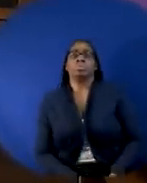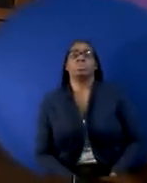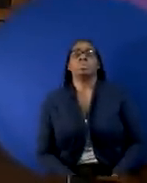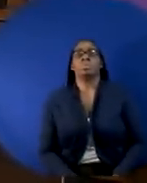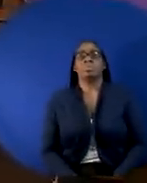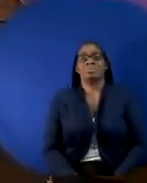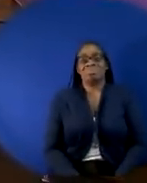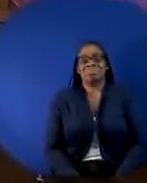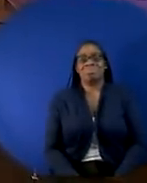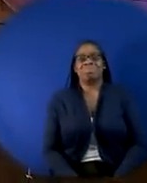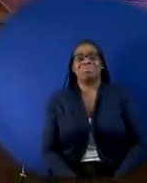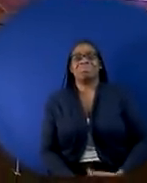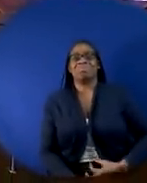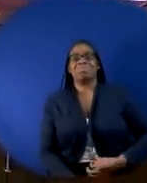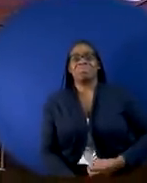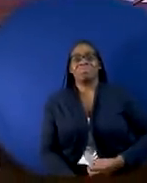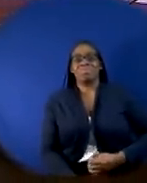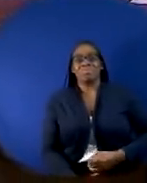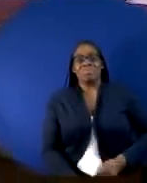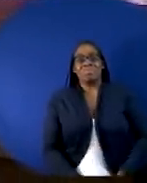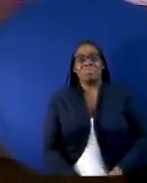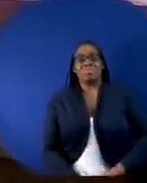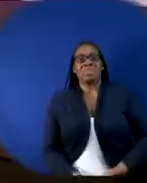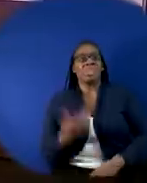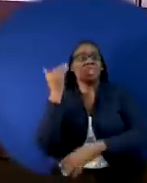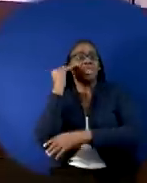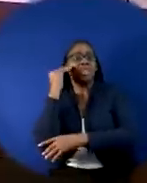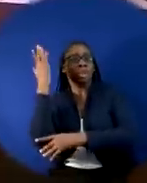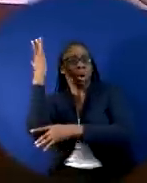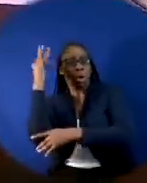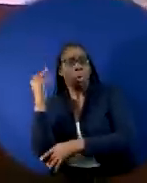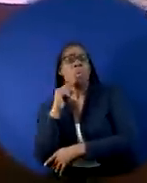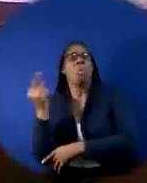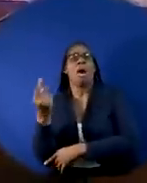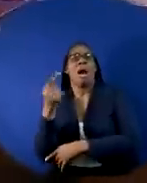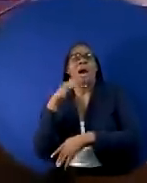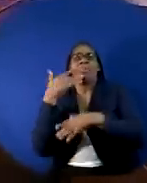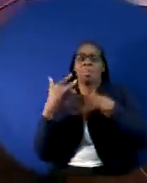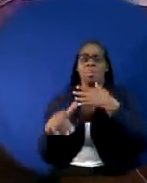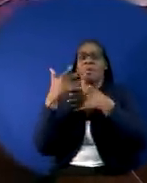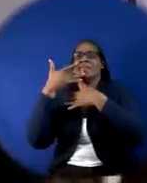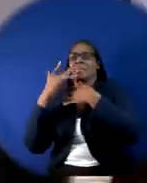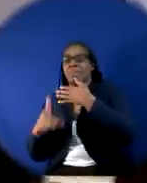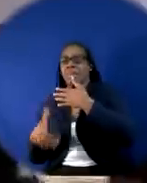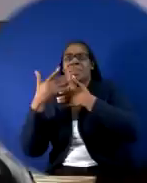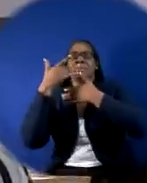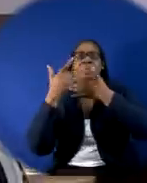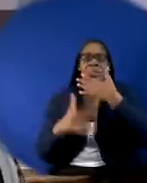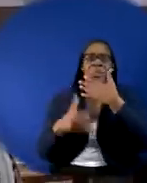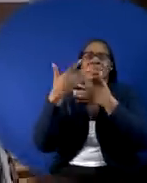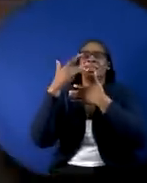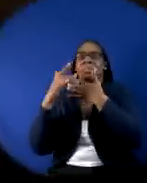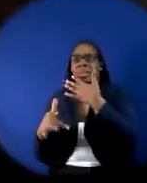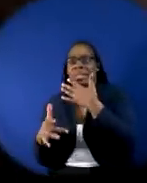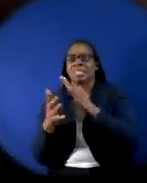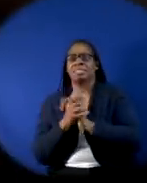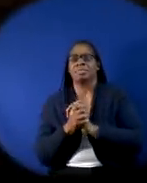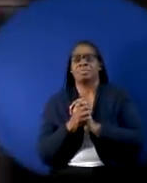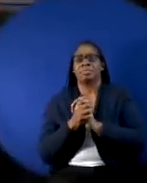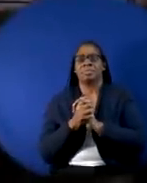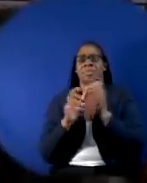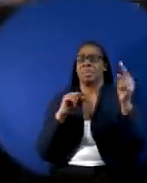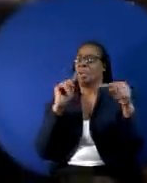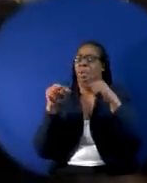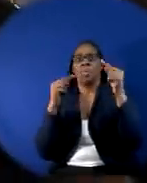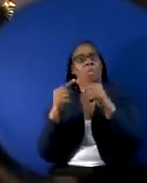Hallelujah! Hallelujah! Then you know why we keep singing the blood, the blood, the blood. Woo! When I couldn't